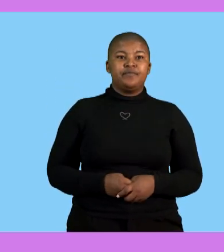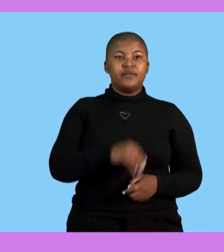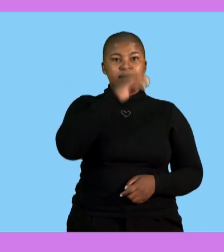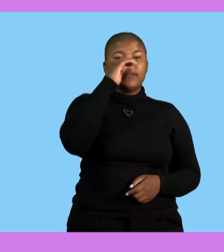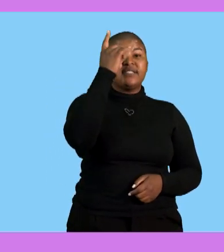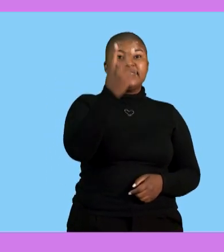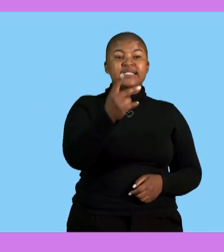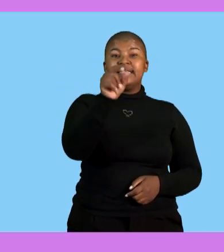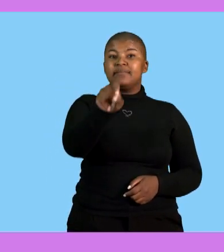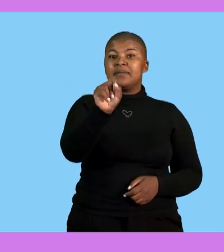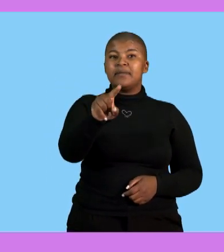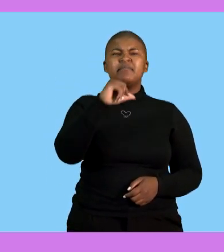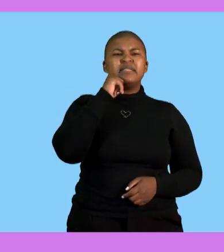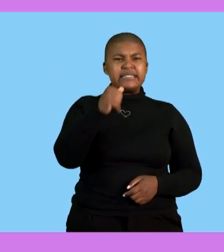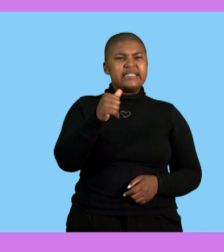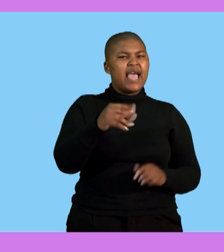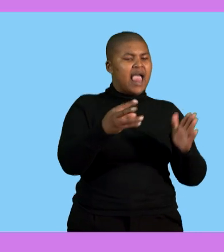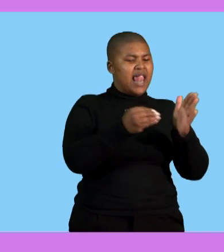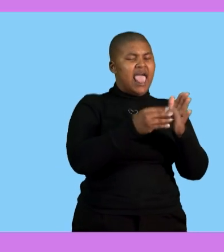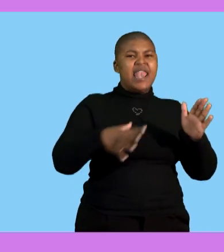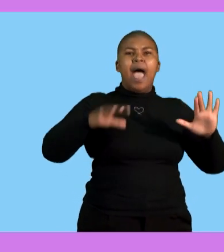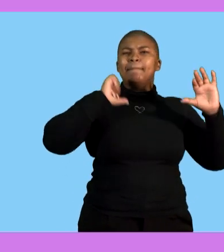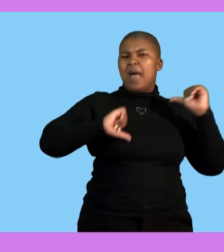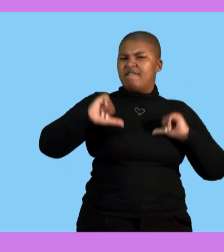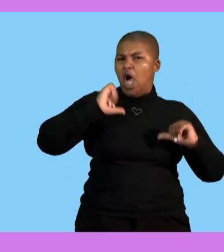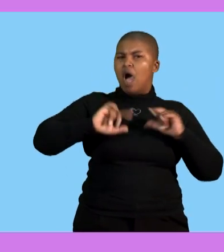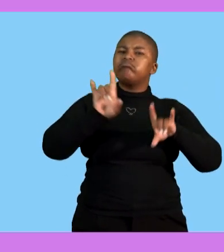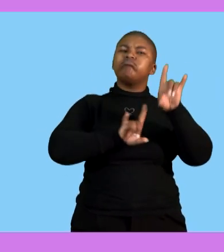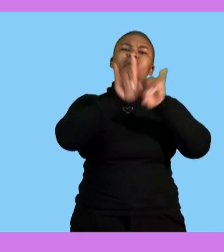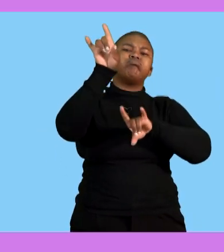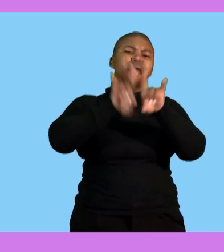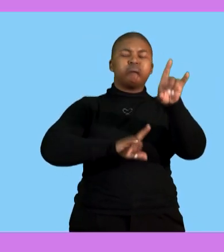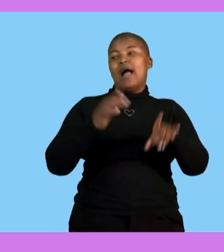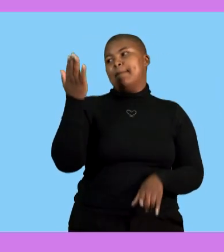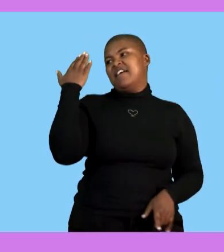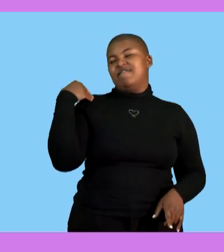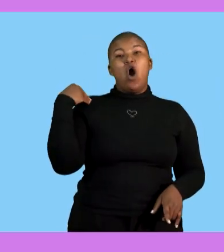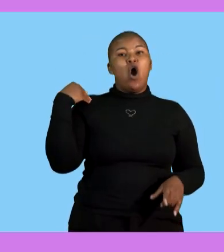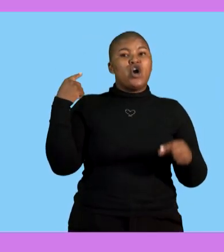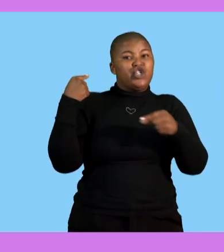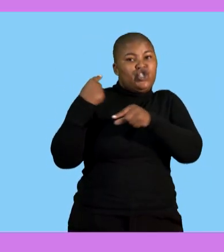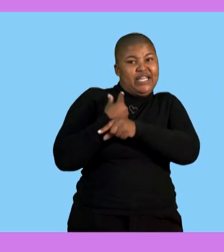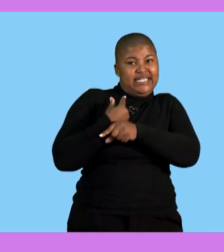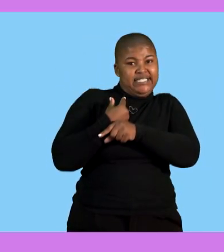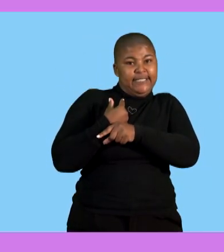it says tracking a learner's performance from a previous grade. So now from a previous grade, it